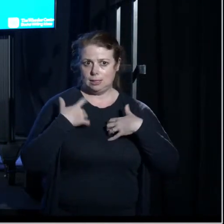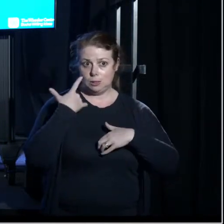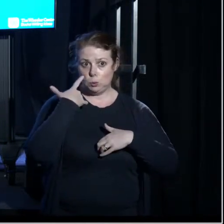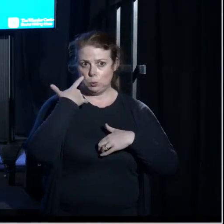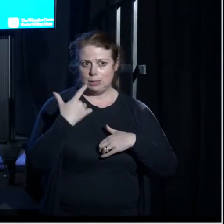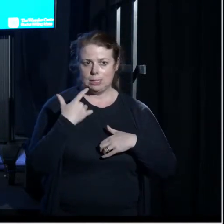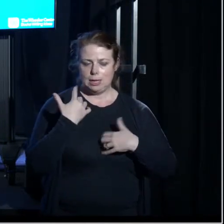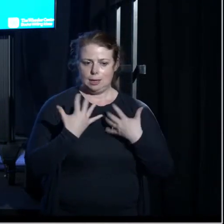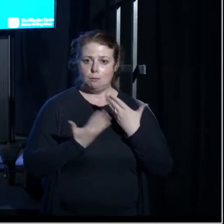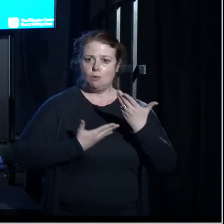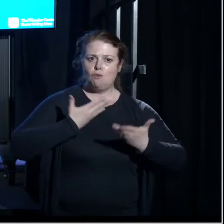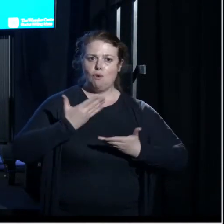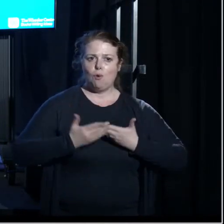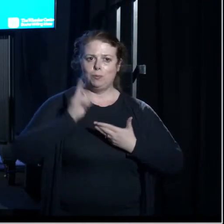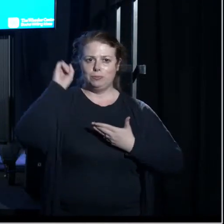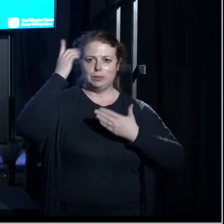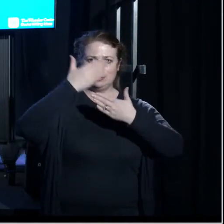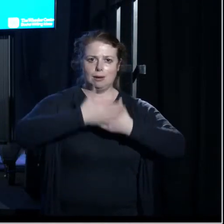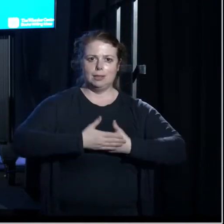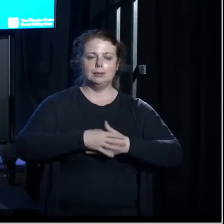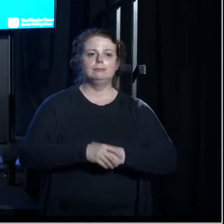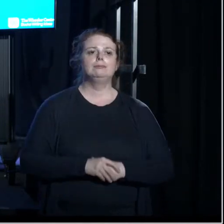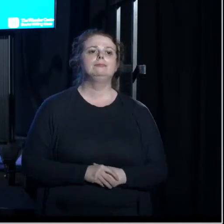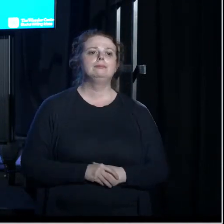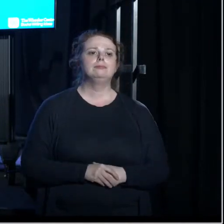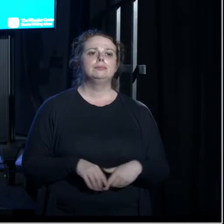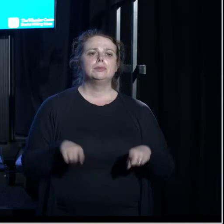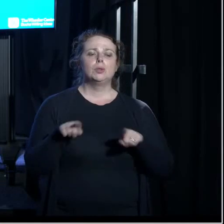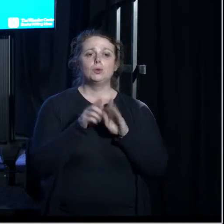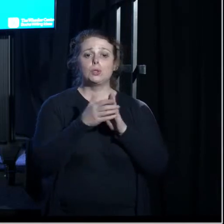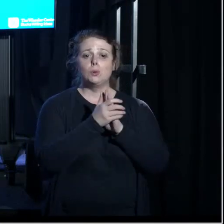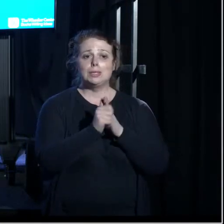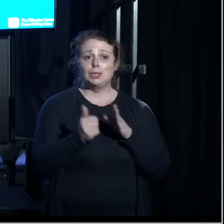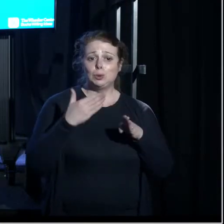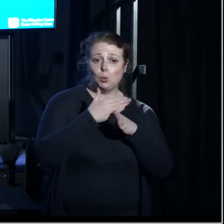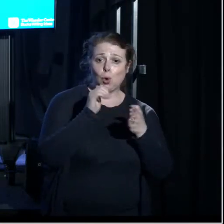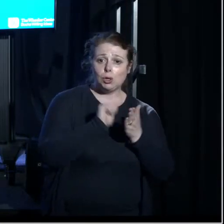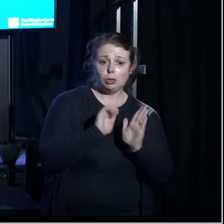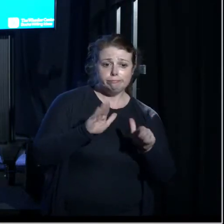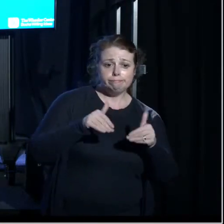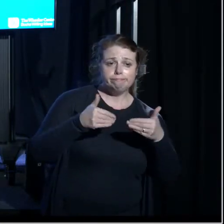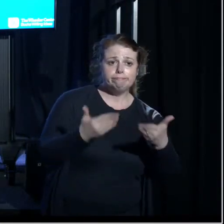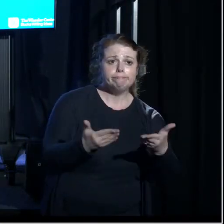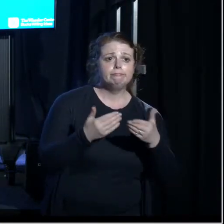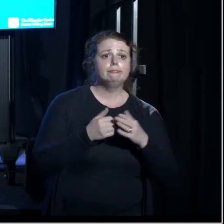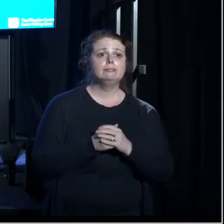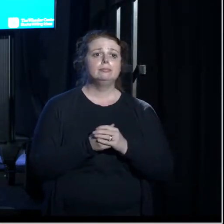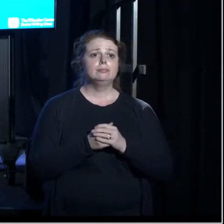him perform for us tonight. He's also a talented at workshop delivery